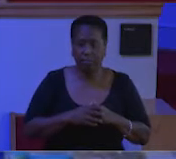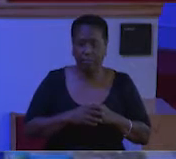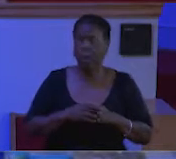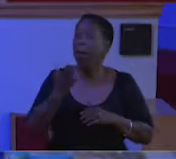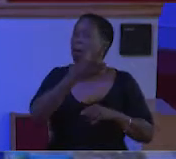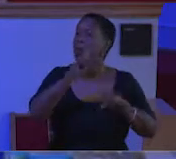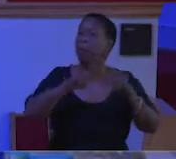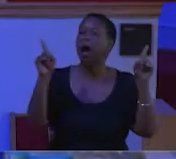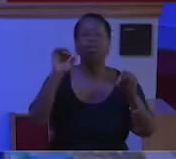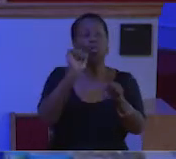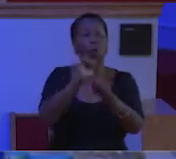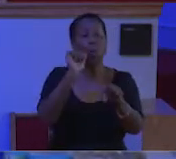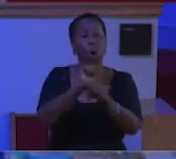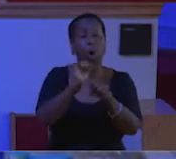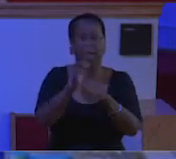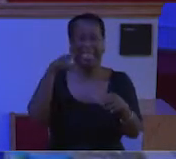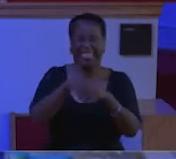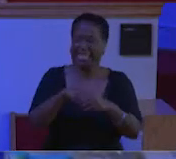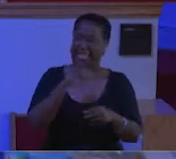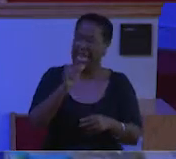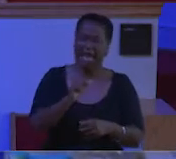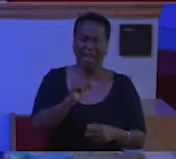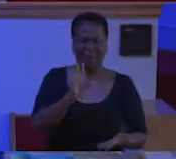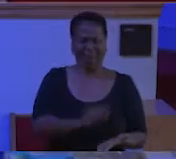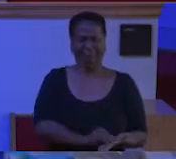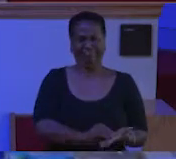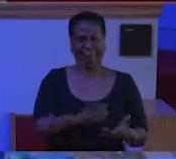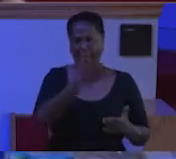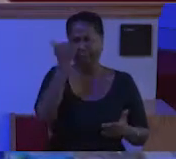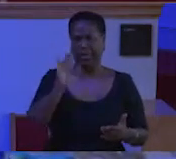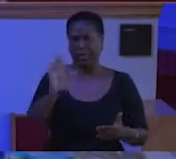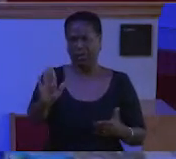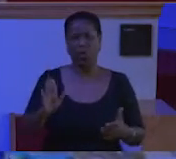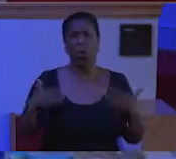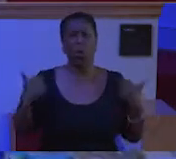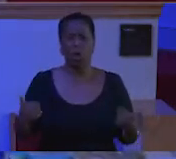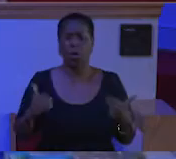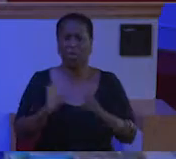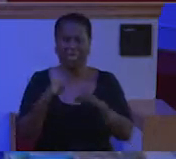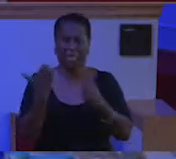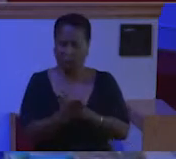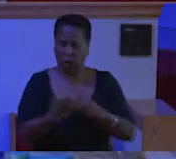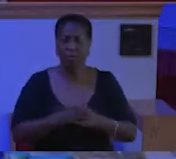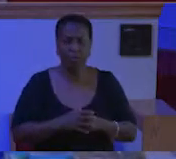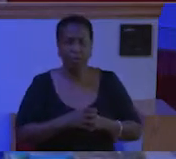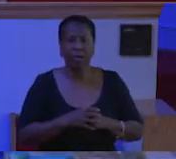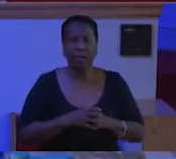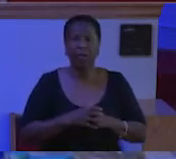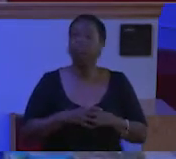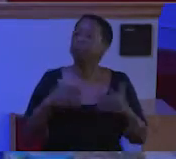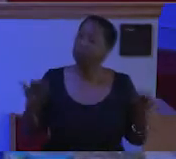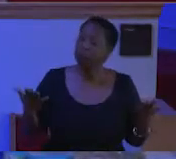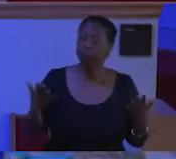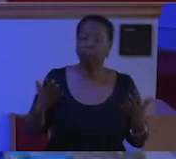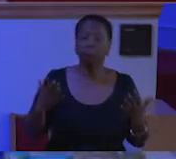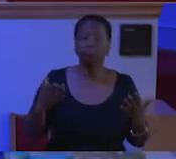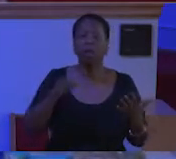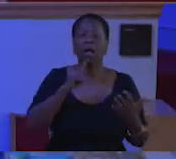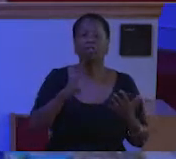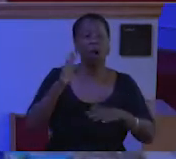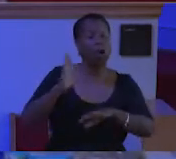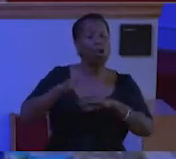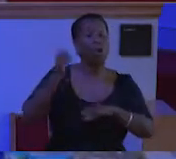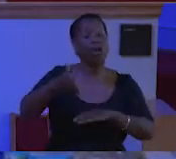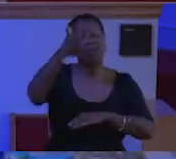But the work is not invalidated because of your present predicament. In other words, the calling